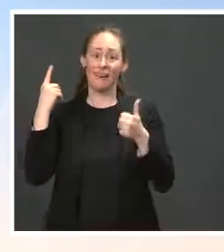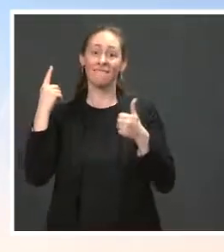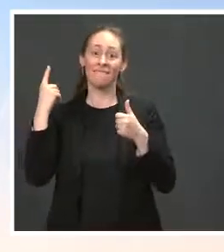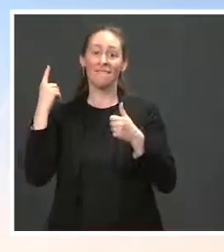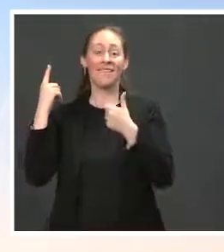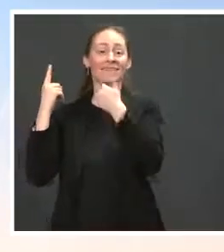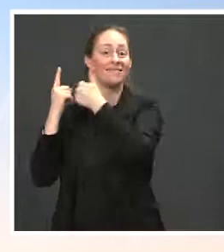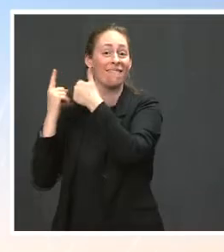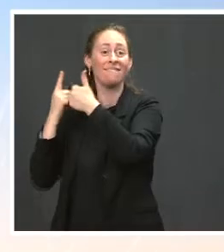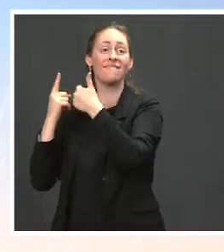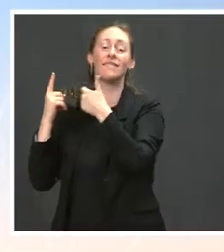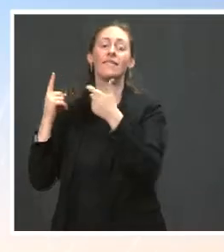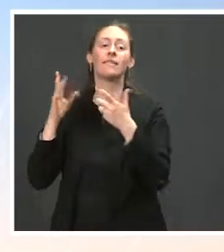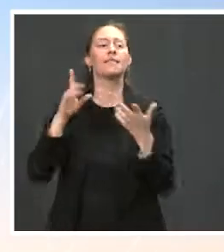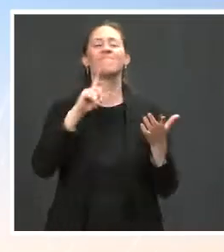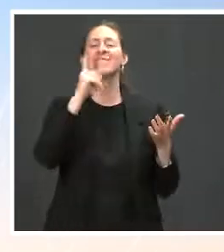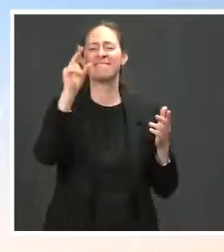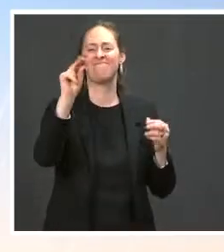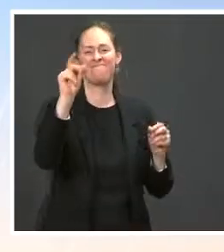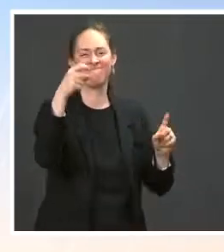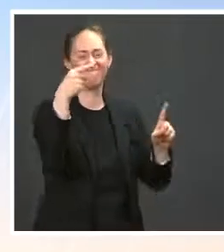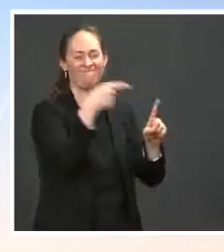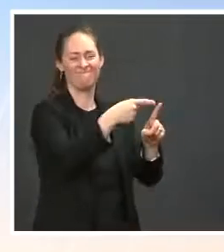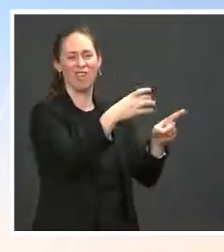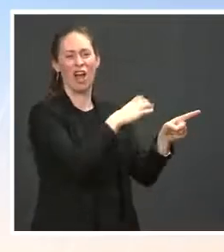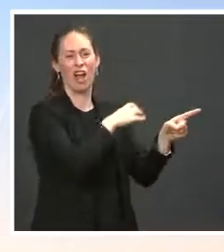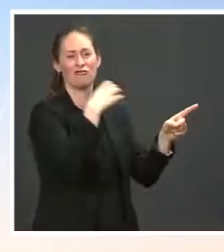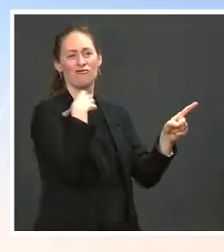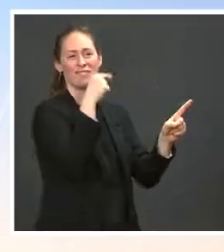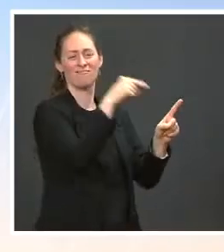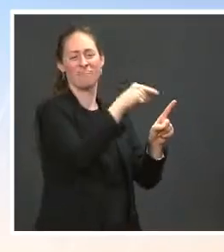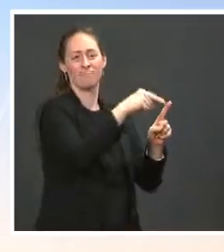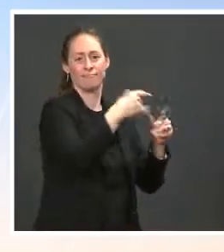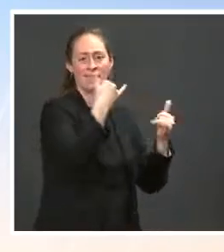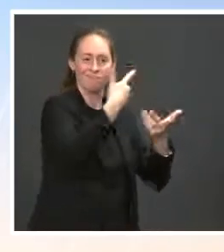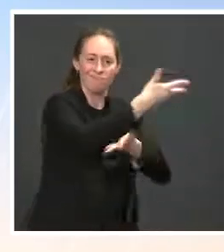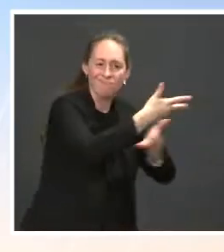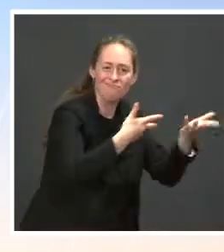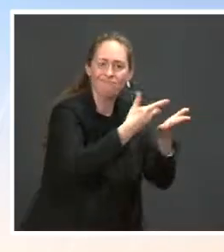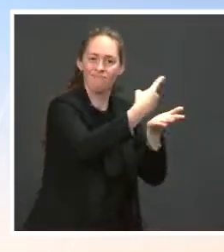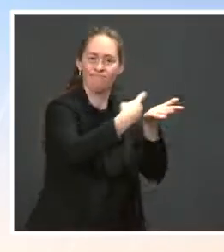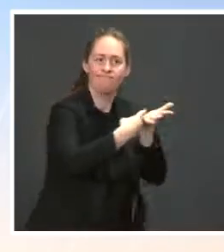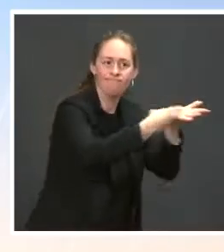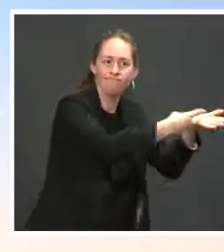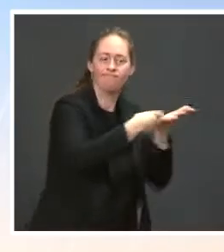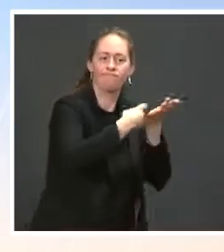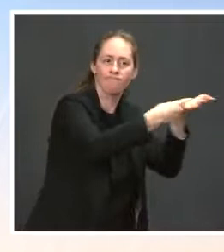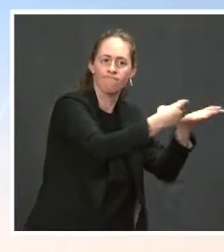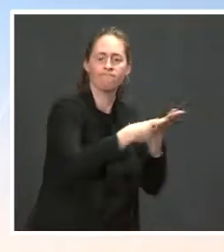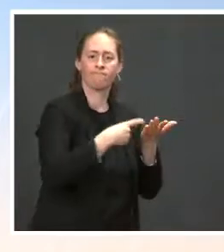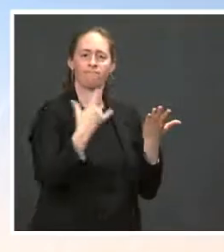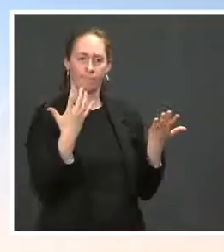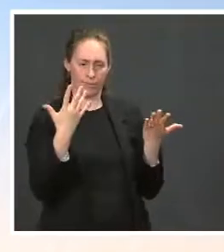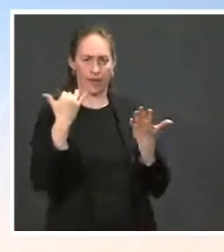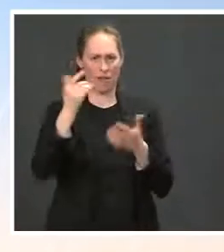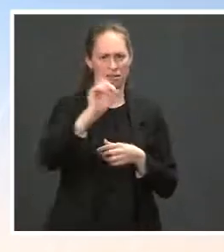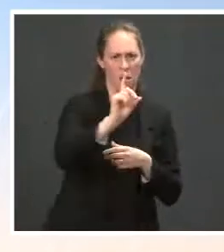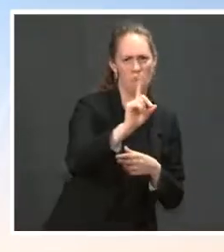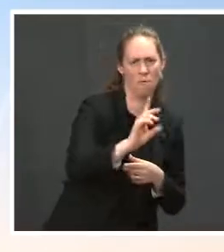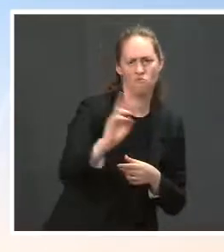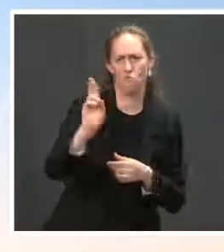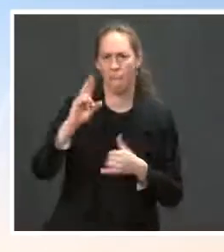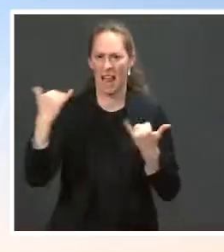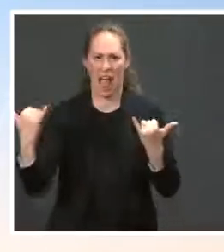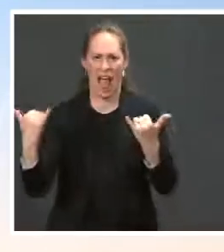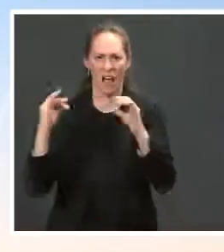to Congress. And right now, there are negotiations that are happening. There are leaders in both sides that are having those discussions.